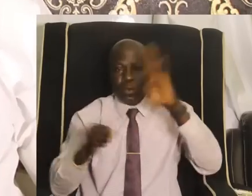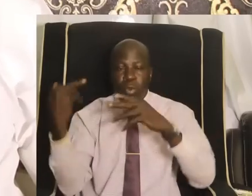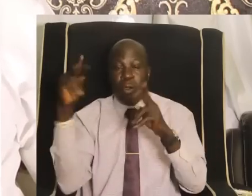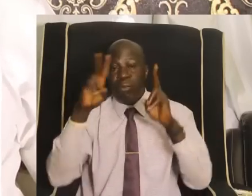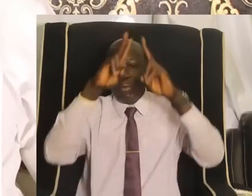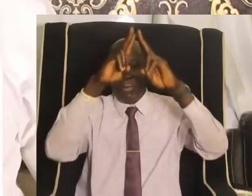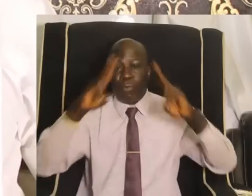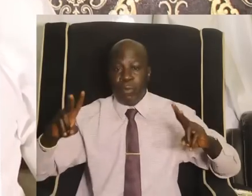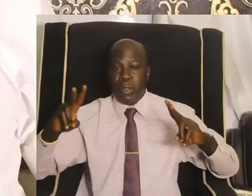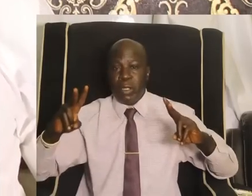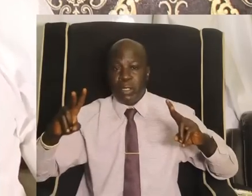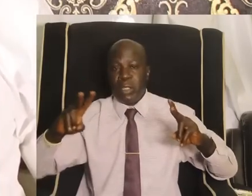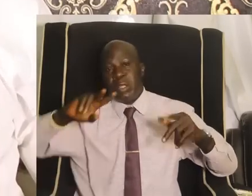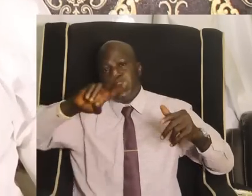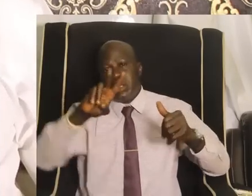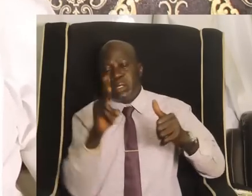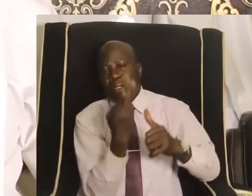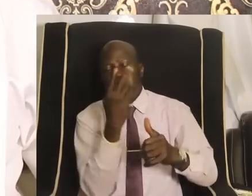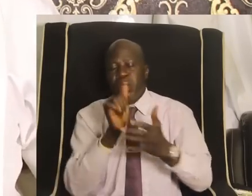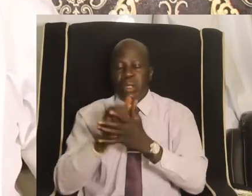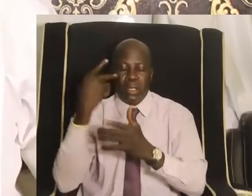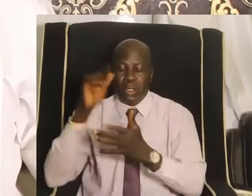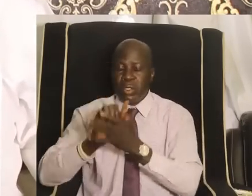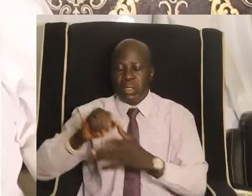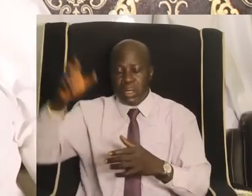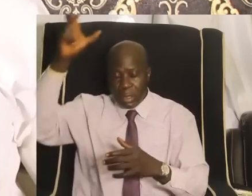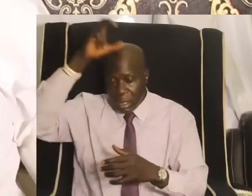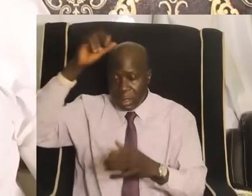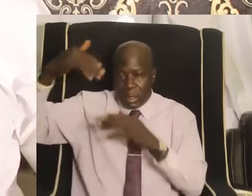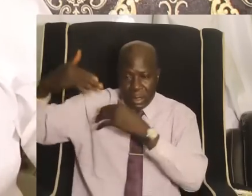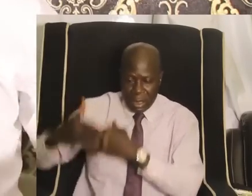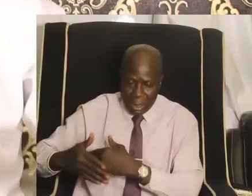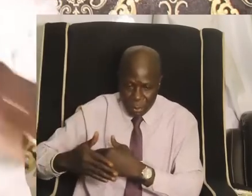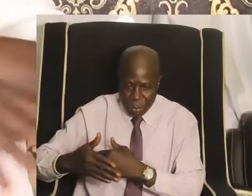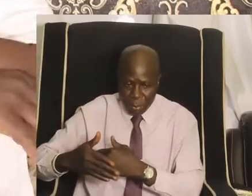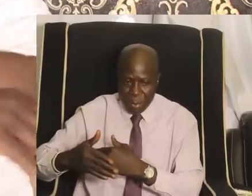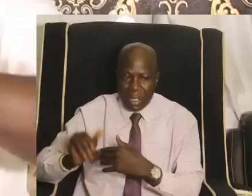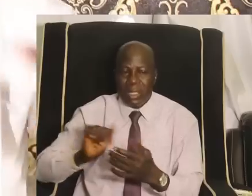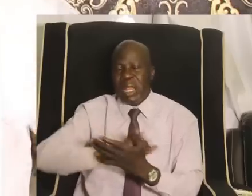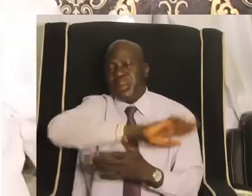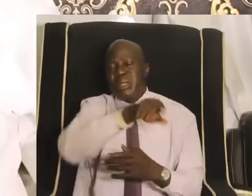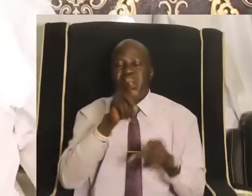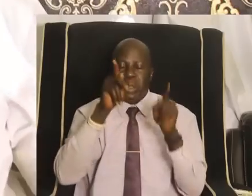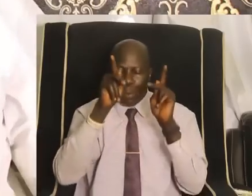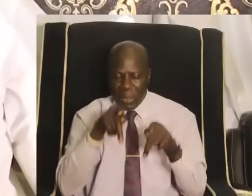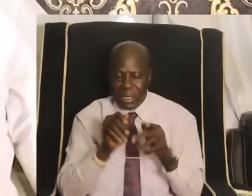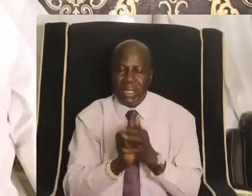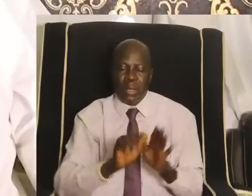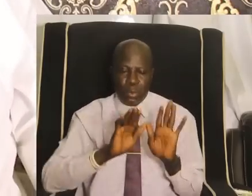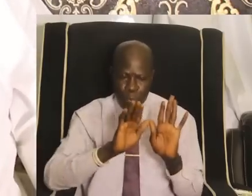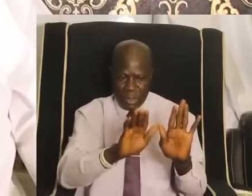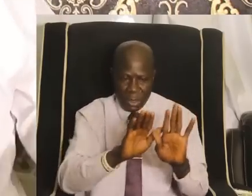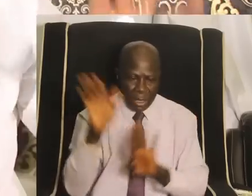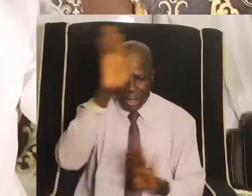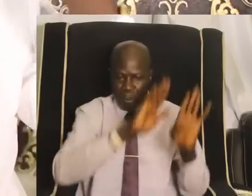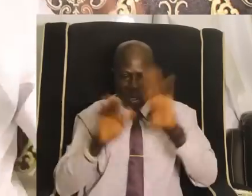your birthday, your birthday, and your wedding anniversary, your door of mercy will